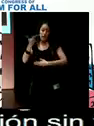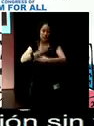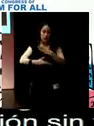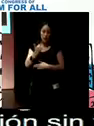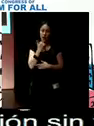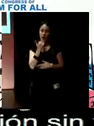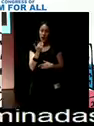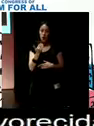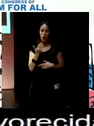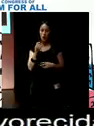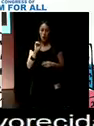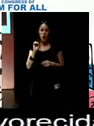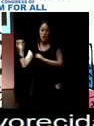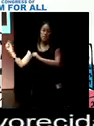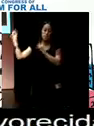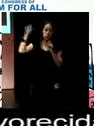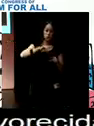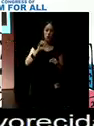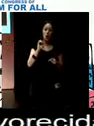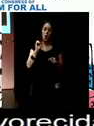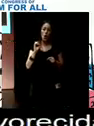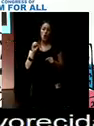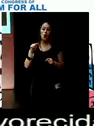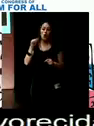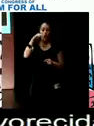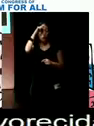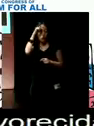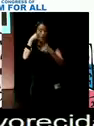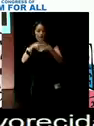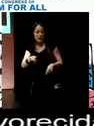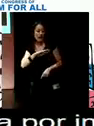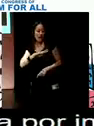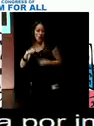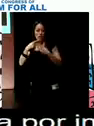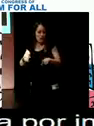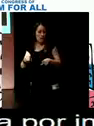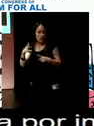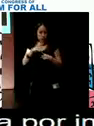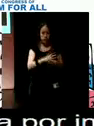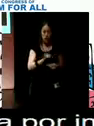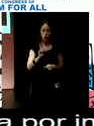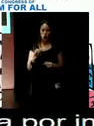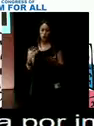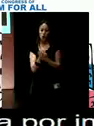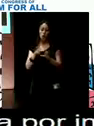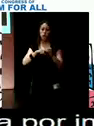To different layers of the society, especially disadvantaged layer of society.